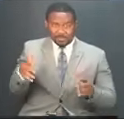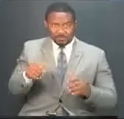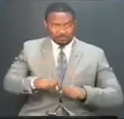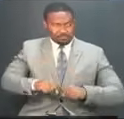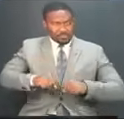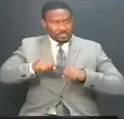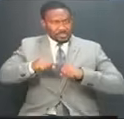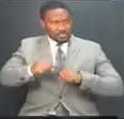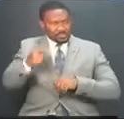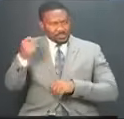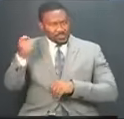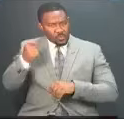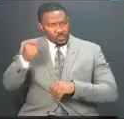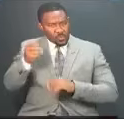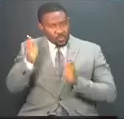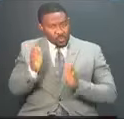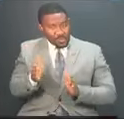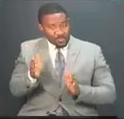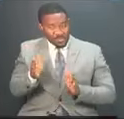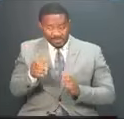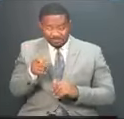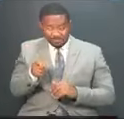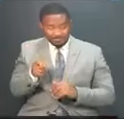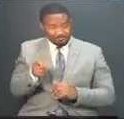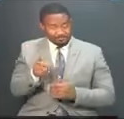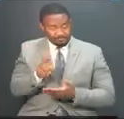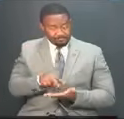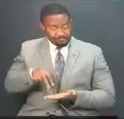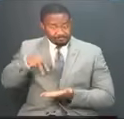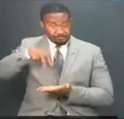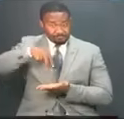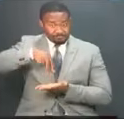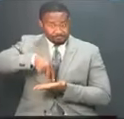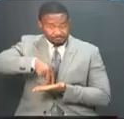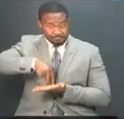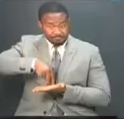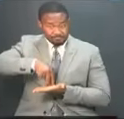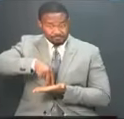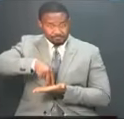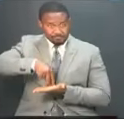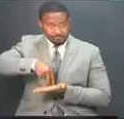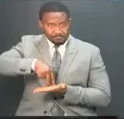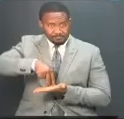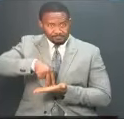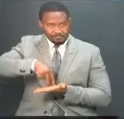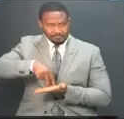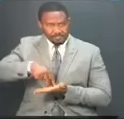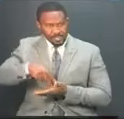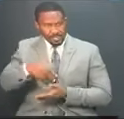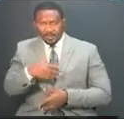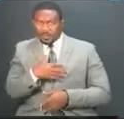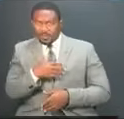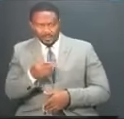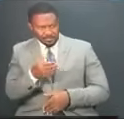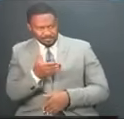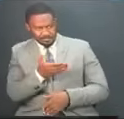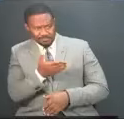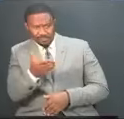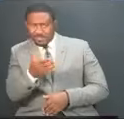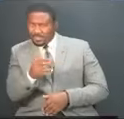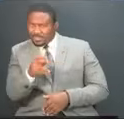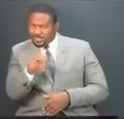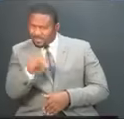feet and the members of the minority were on their